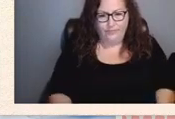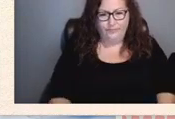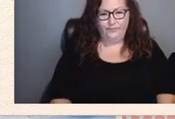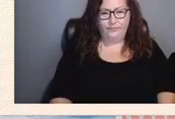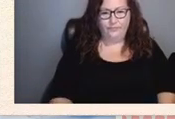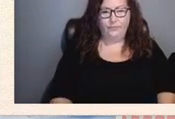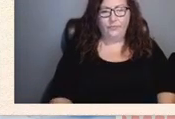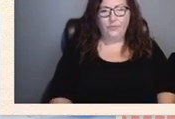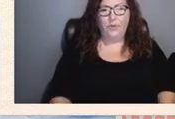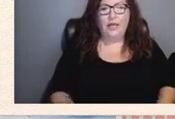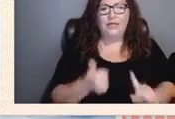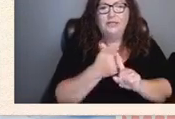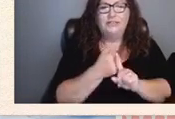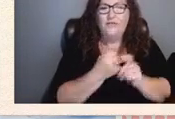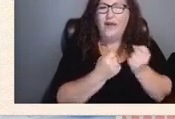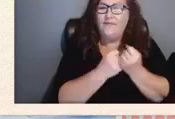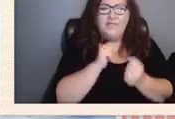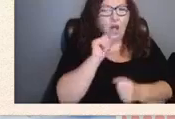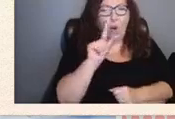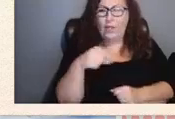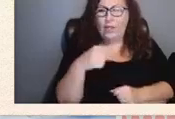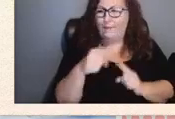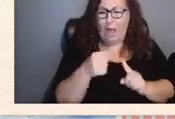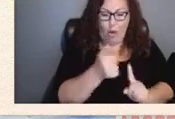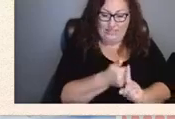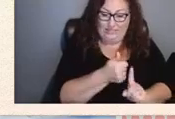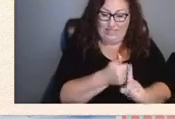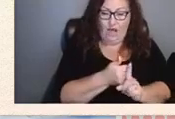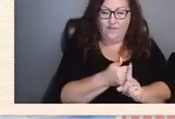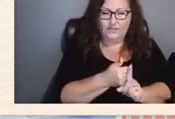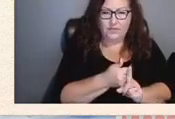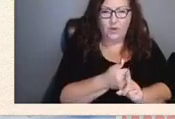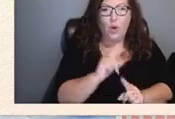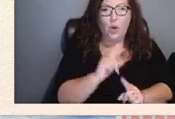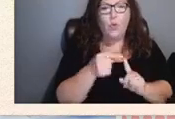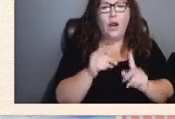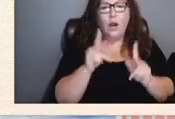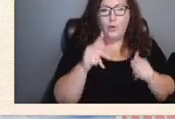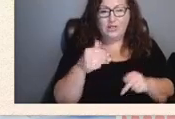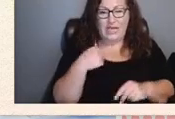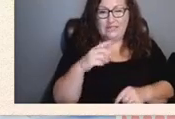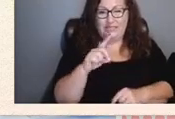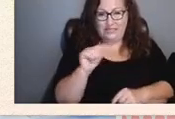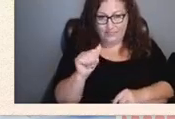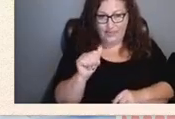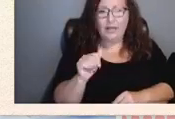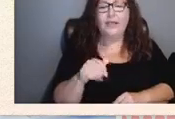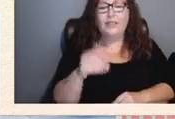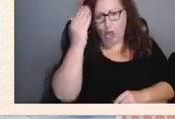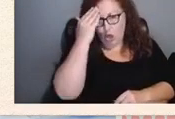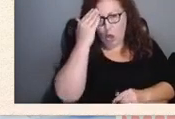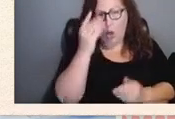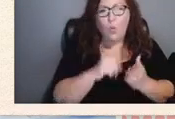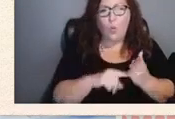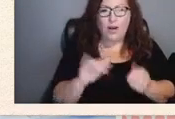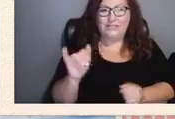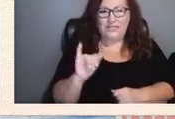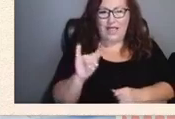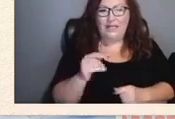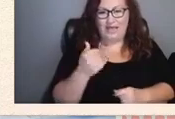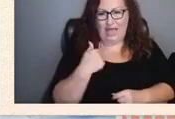Self-advocacy isn't just about ourselves. When a person has a disability, they know what it's like to have that